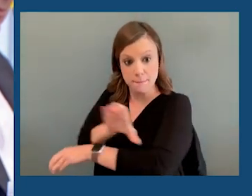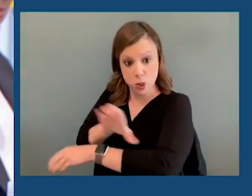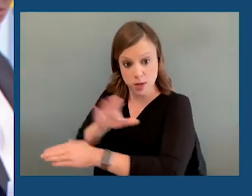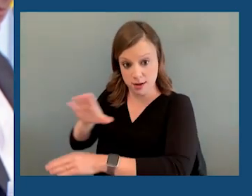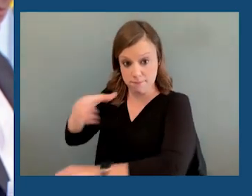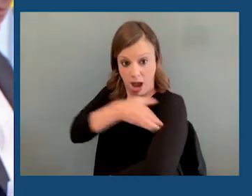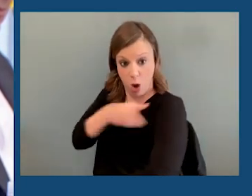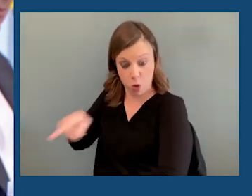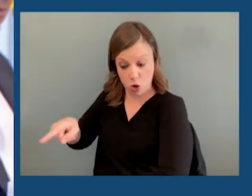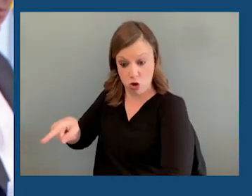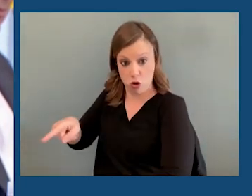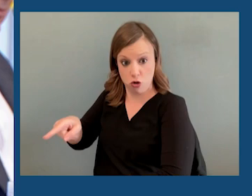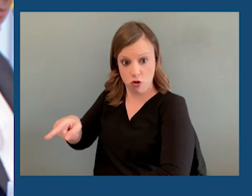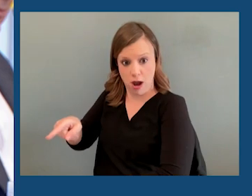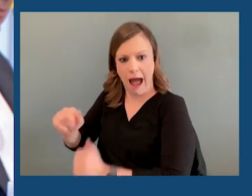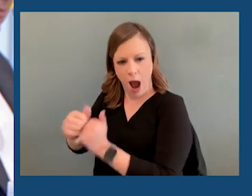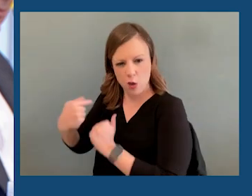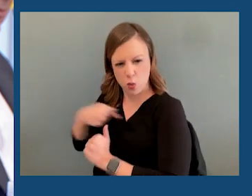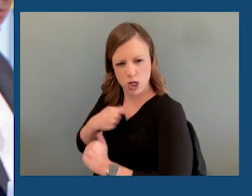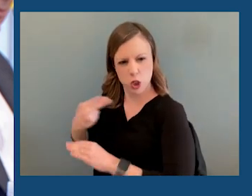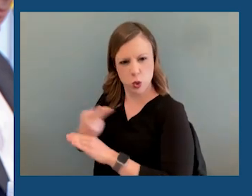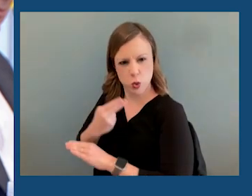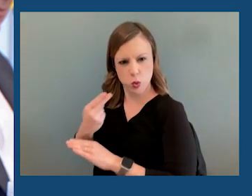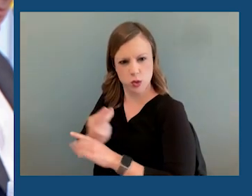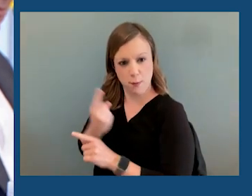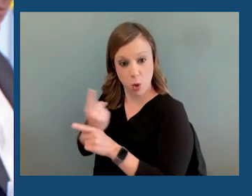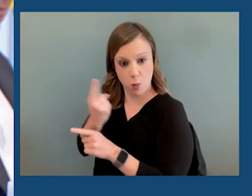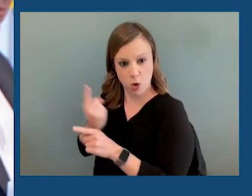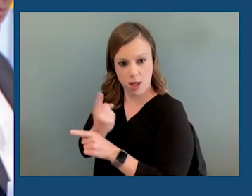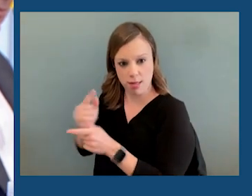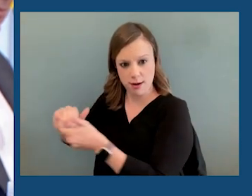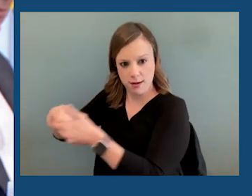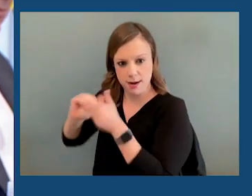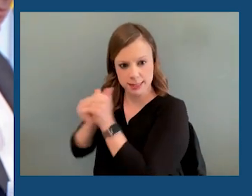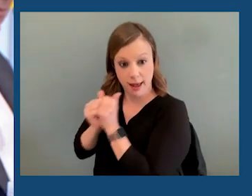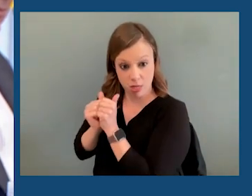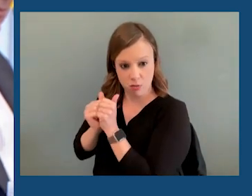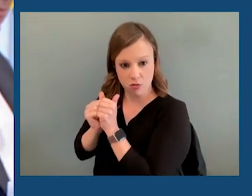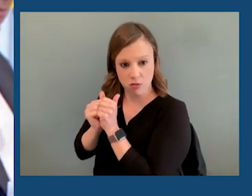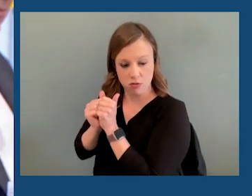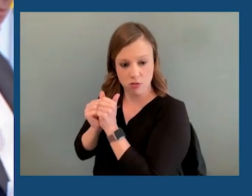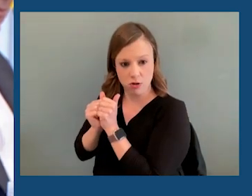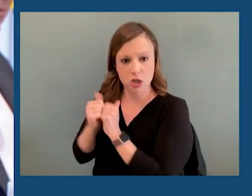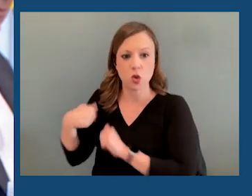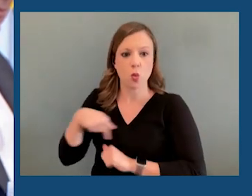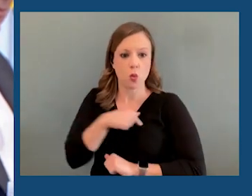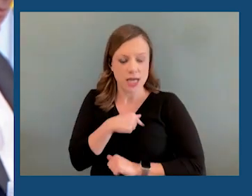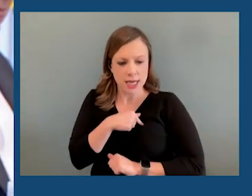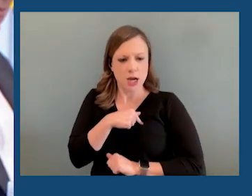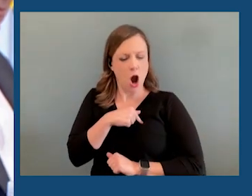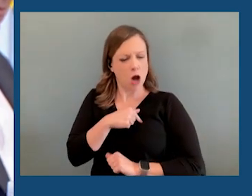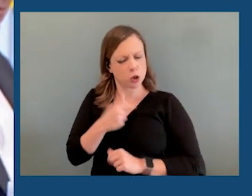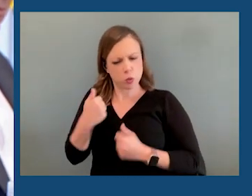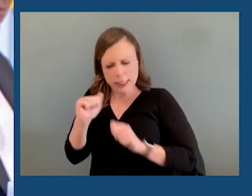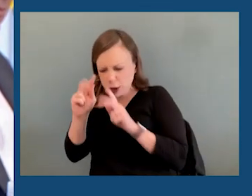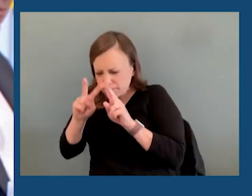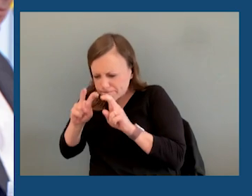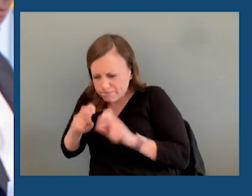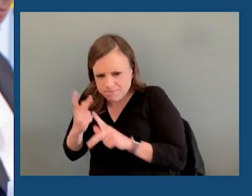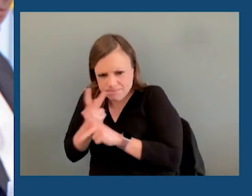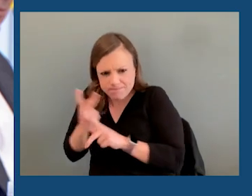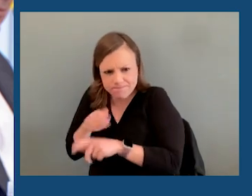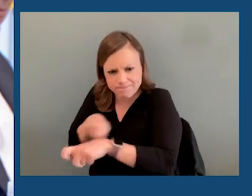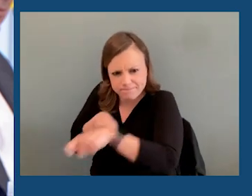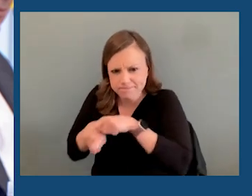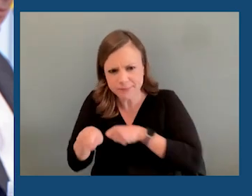to think about how to use it together. And so we're rolling up our sleeves to do that. And that goes from everywhere to thinking